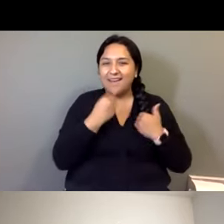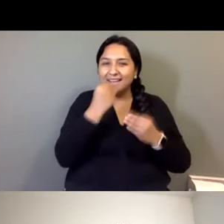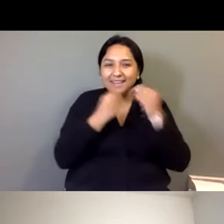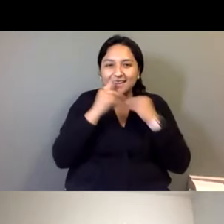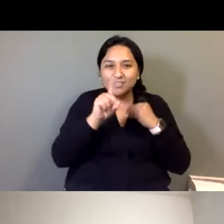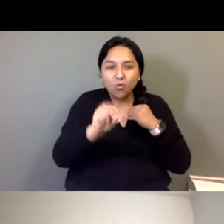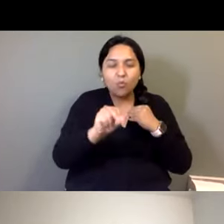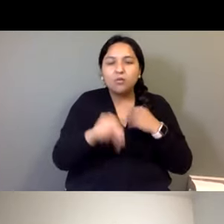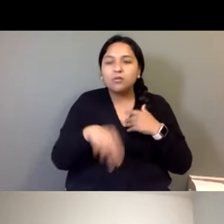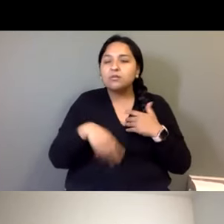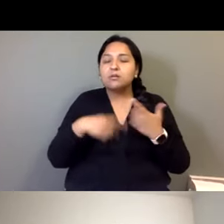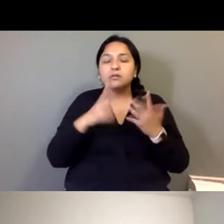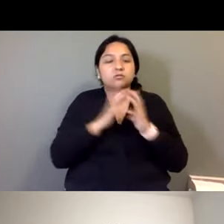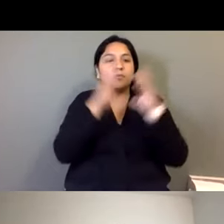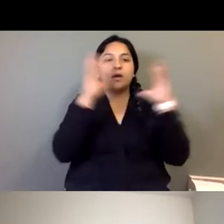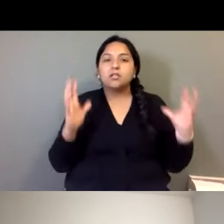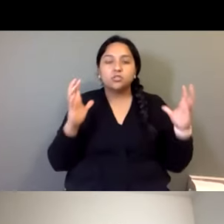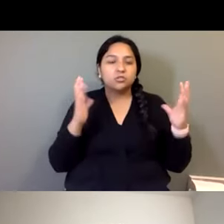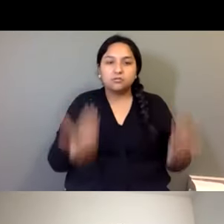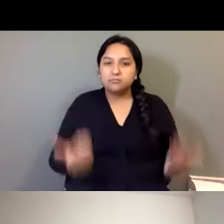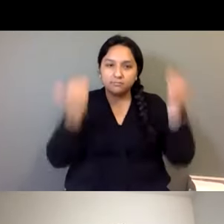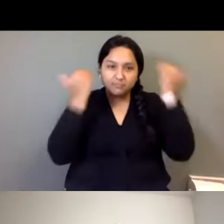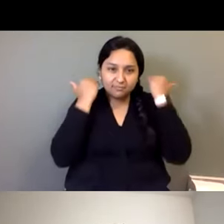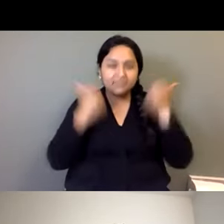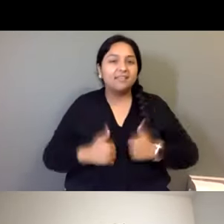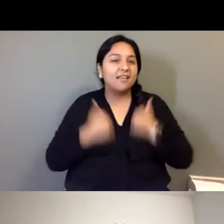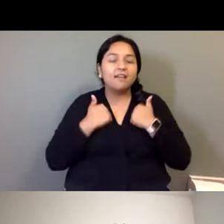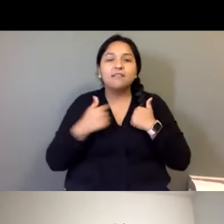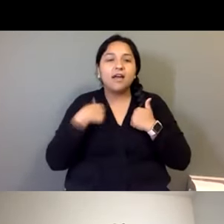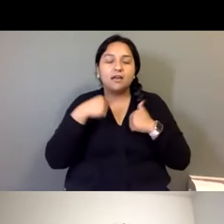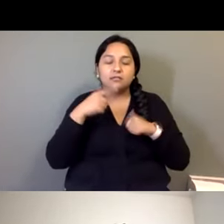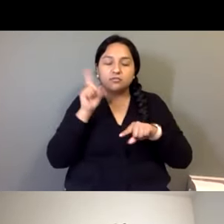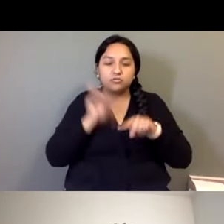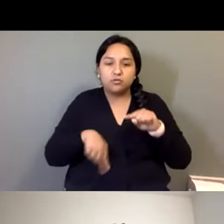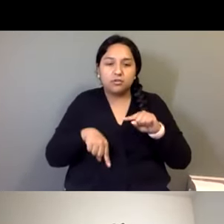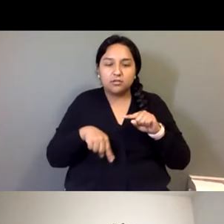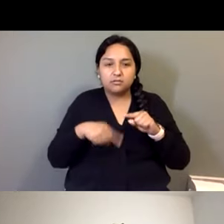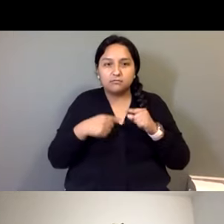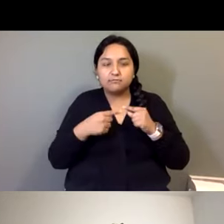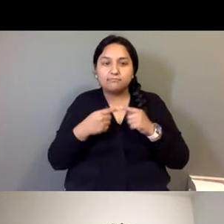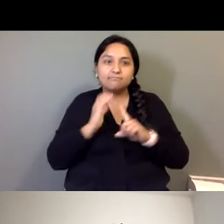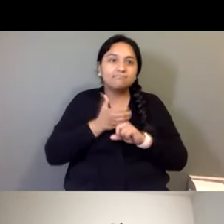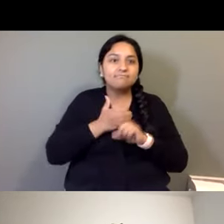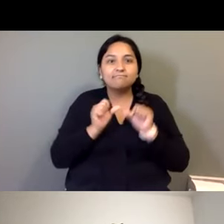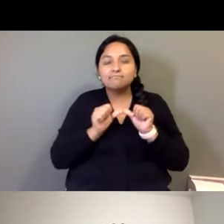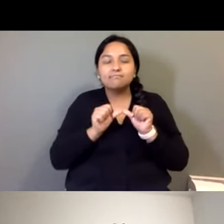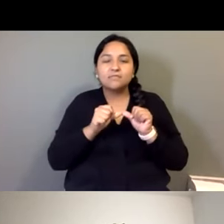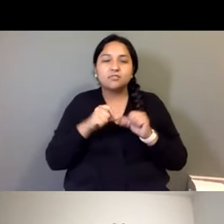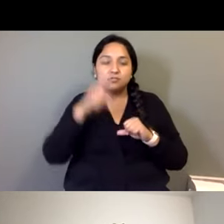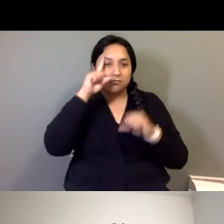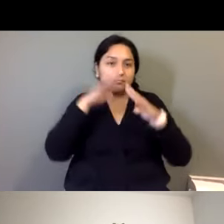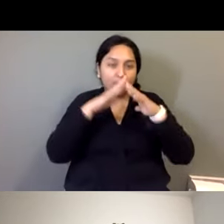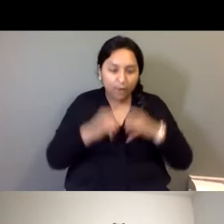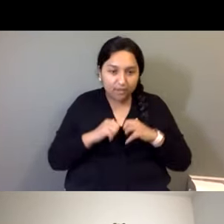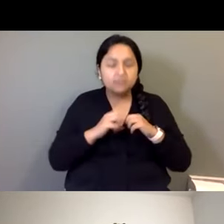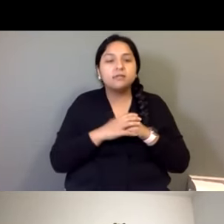There was too much work going on. There was too much life going on, and I couldn't hold it all together. So I had nervous breakdown in the sixth form.